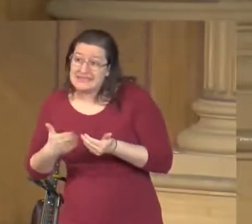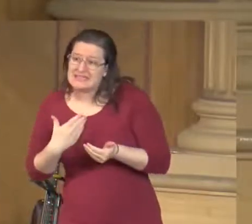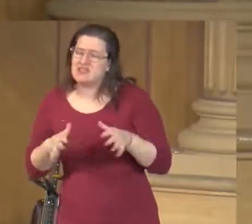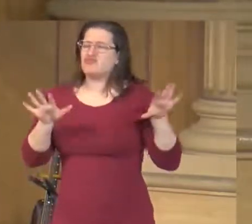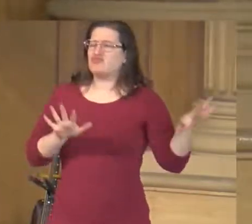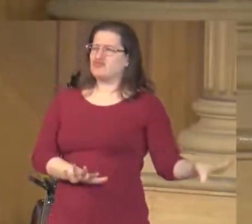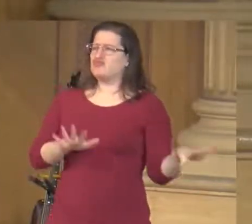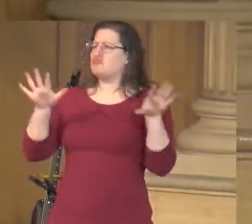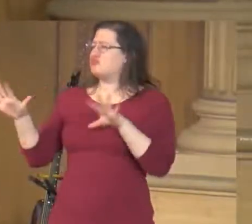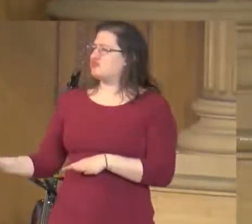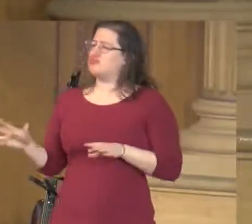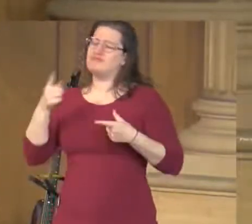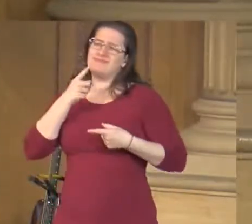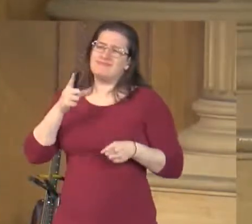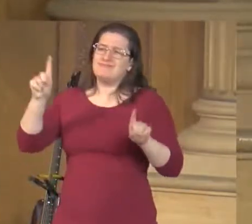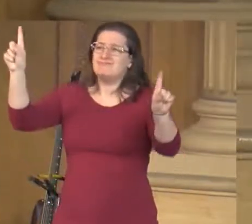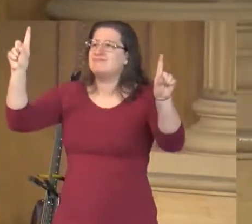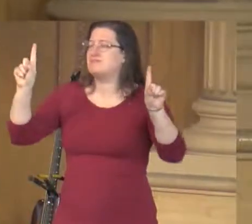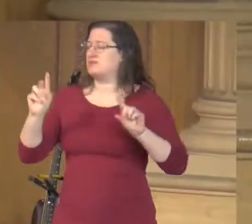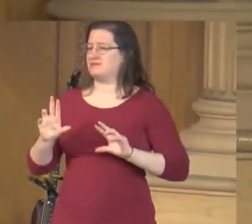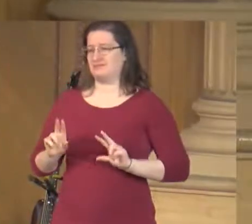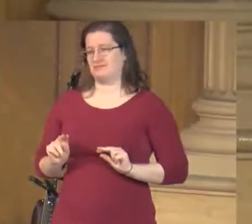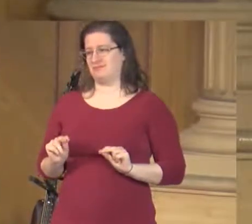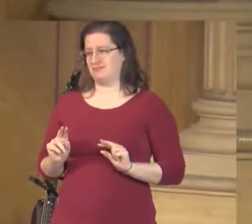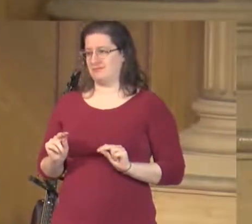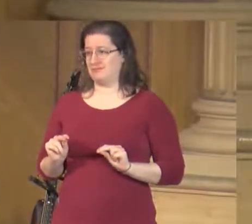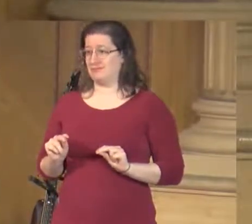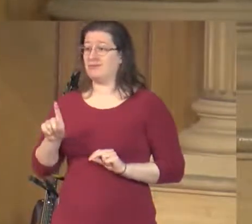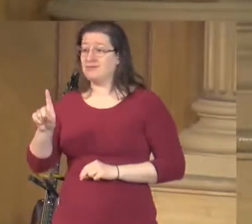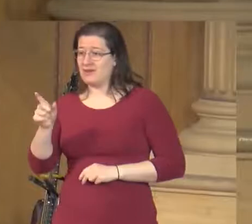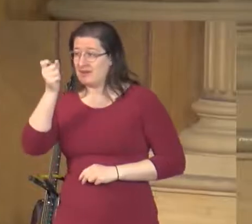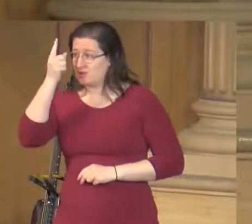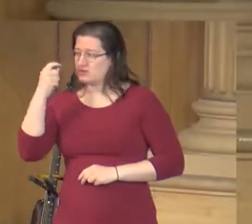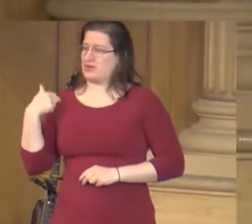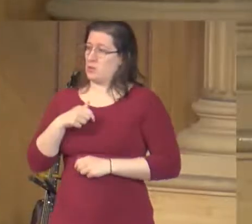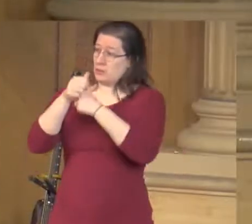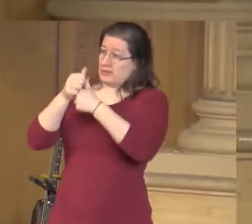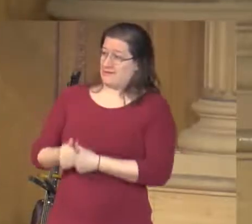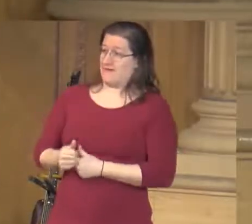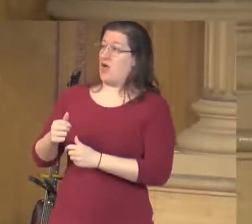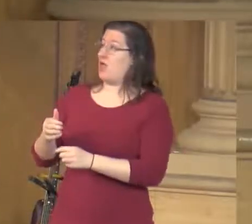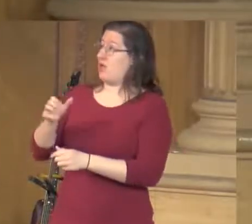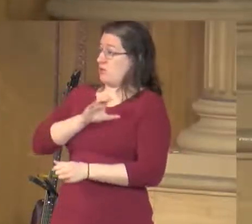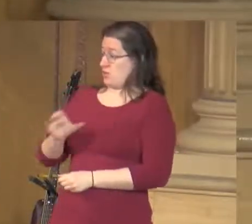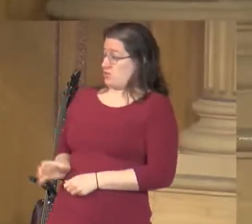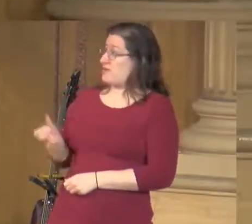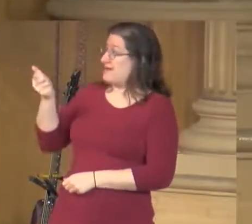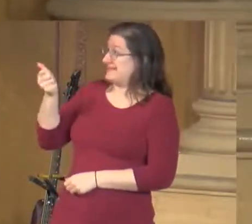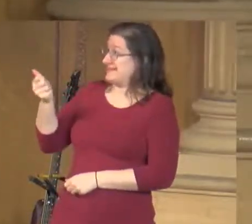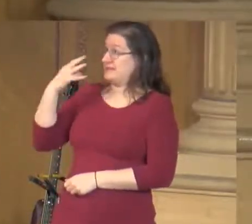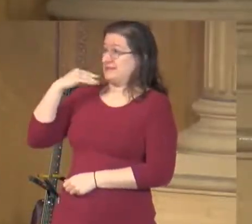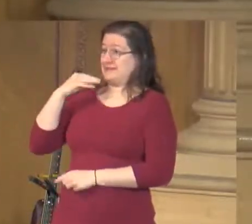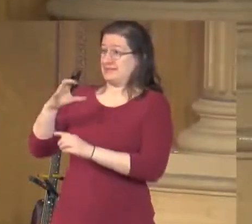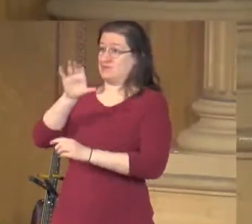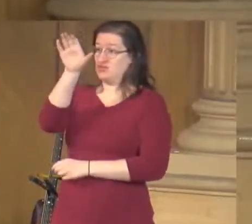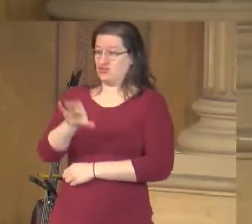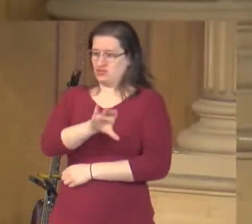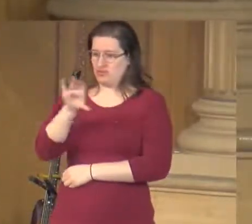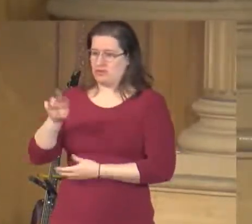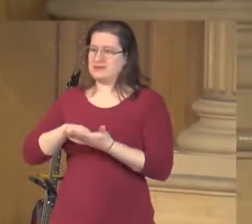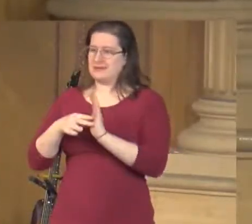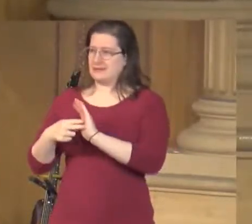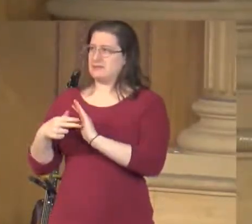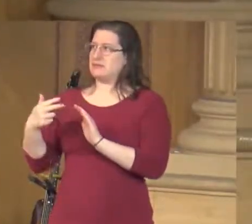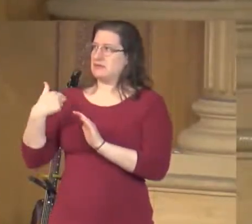constant success, or by smooth sailing. But because it's a life of following Christ, who went to the cross, then we can expect as his followers,